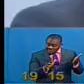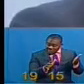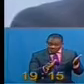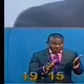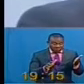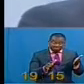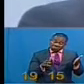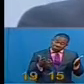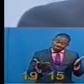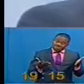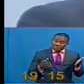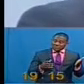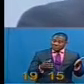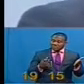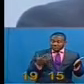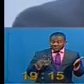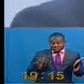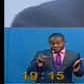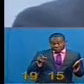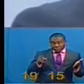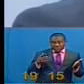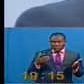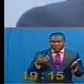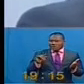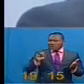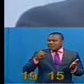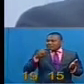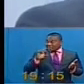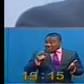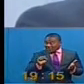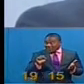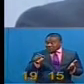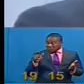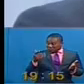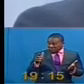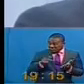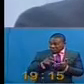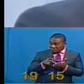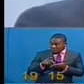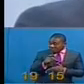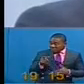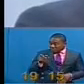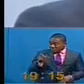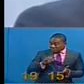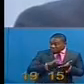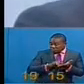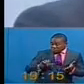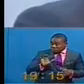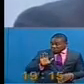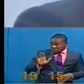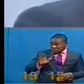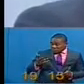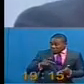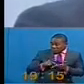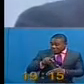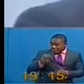whether or not payment of withholding tax was effected by his